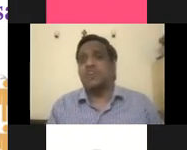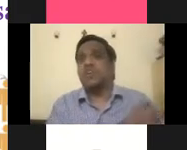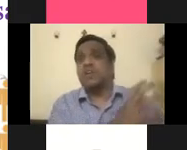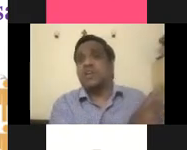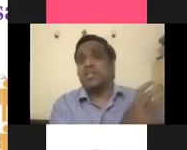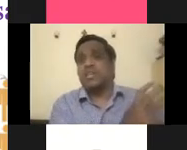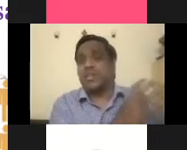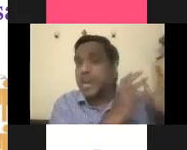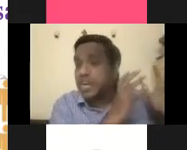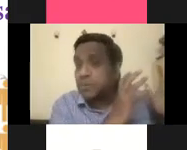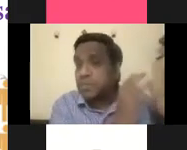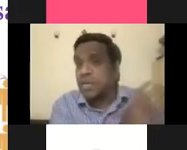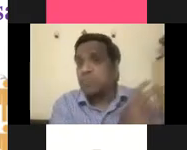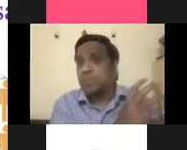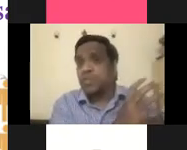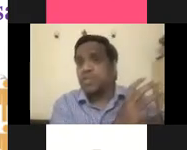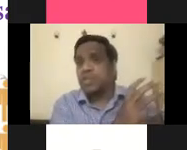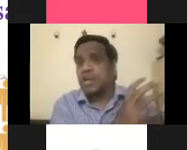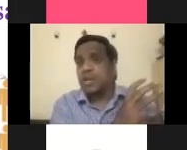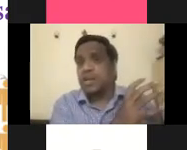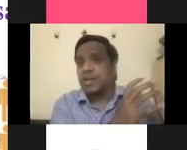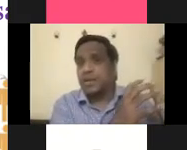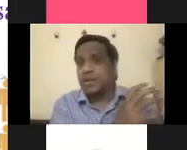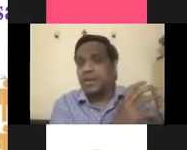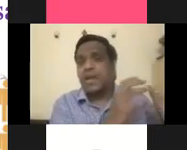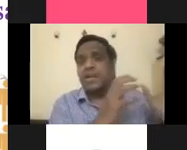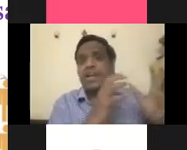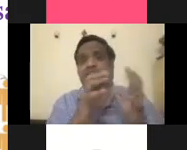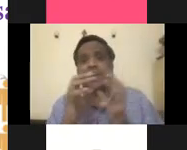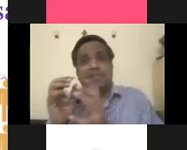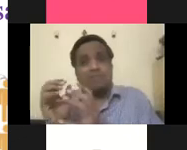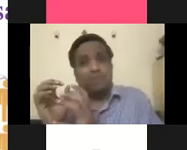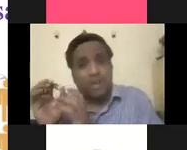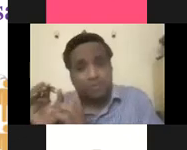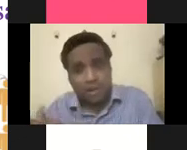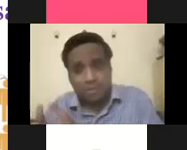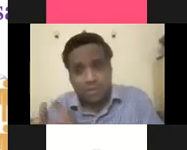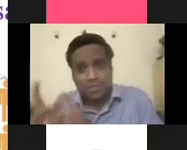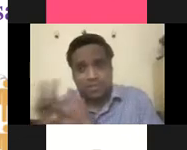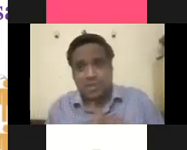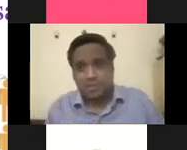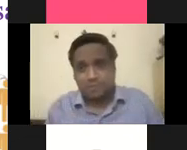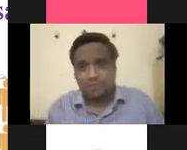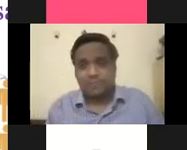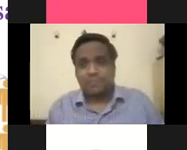Bharatama. There is 8%. Yeah, very variety, though. And against that,